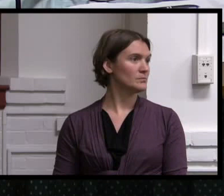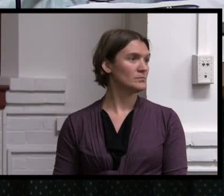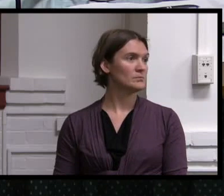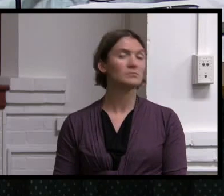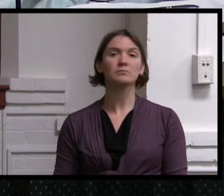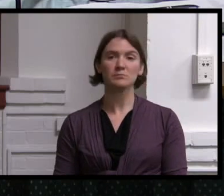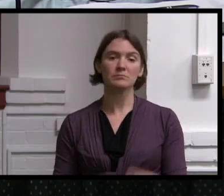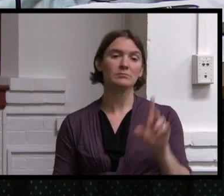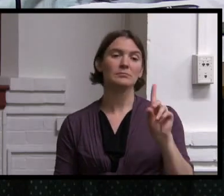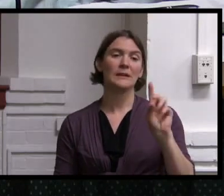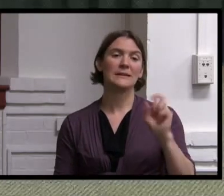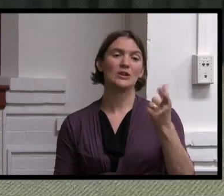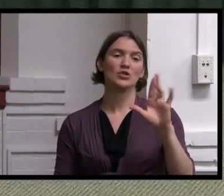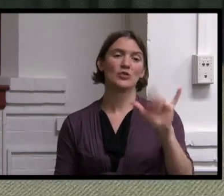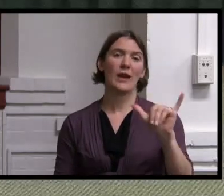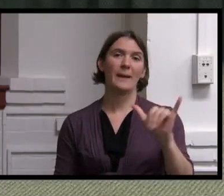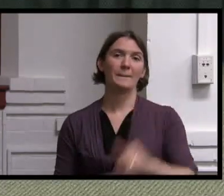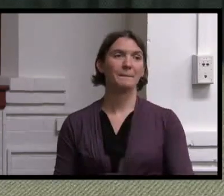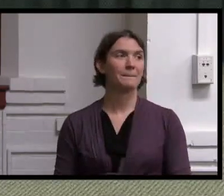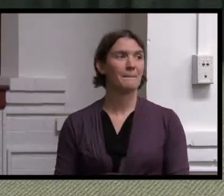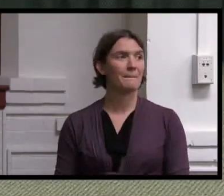Looks like we might have a taker.